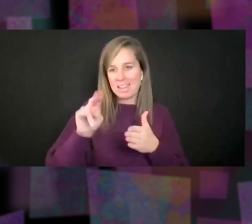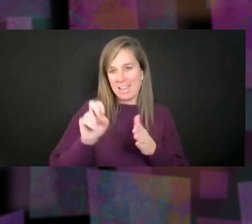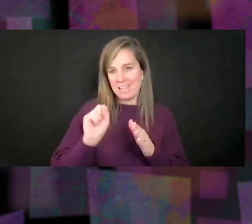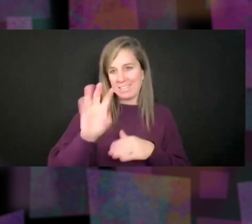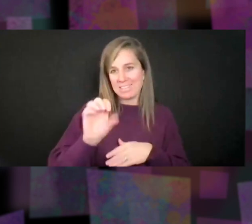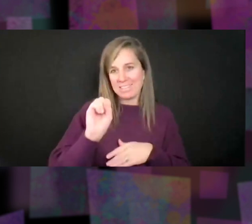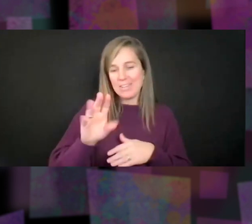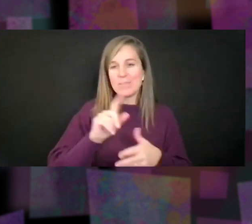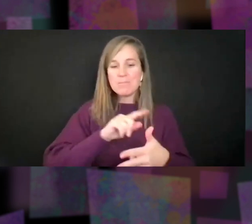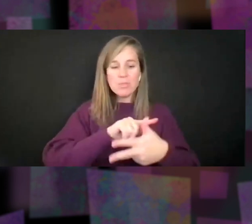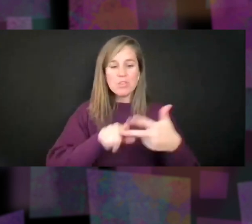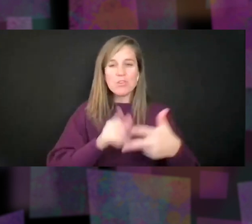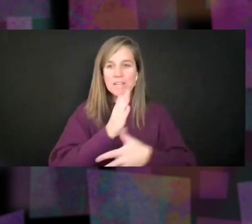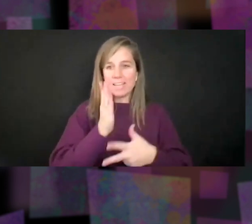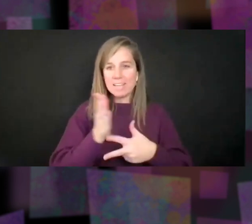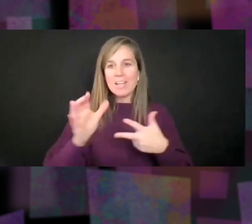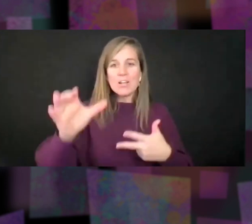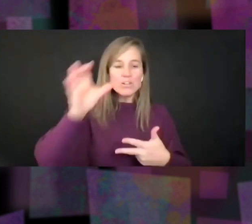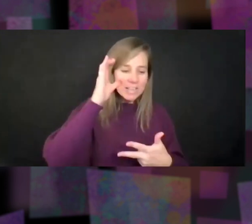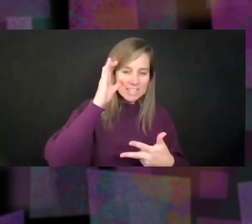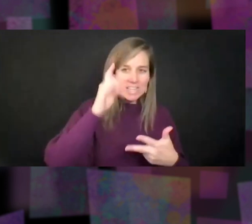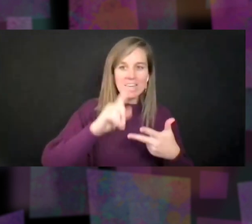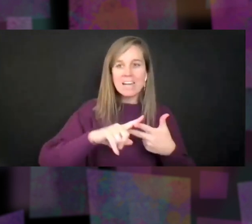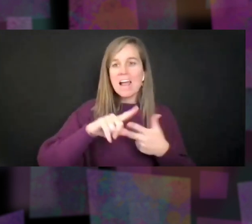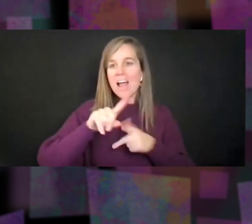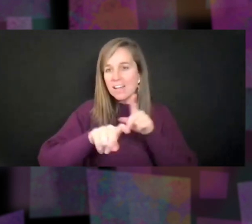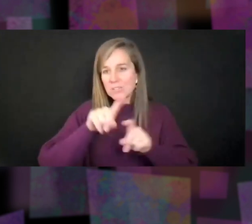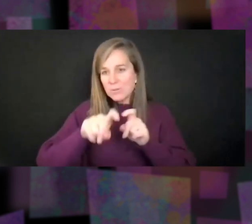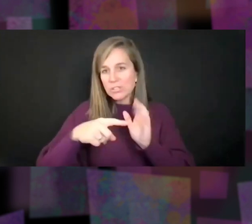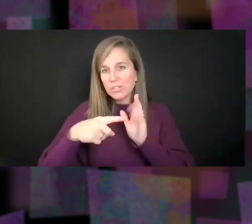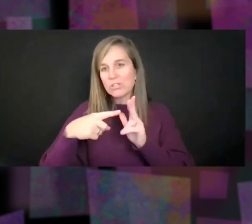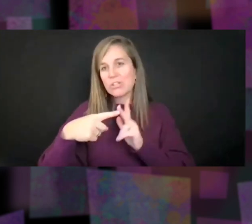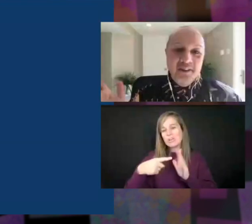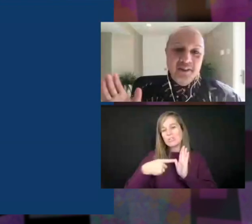of listen, ask questions, and show respect.